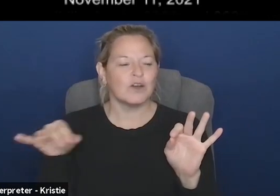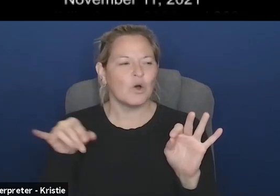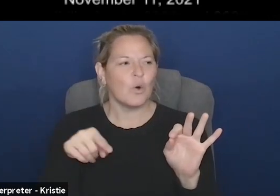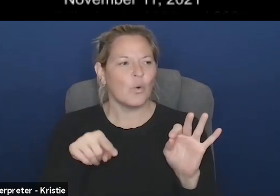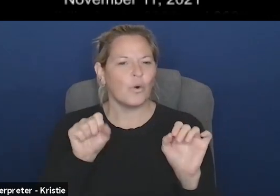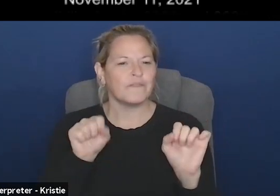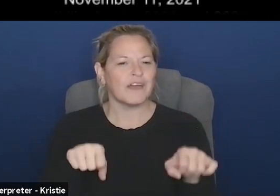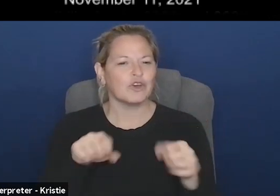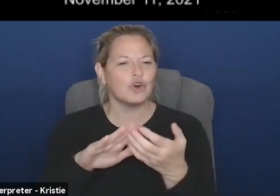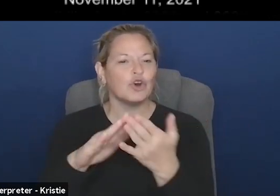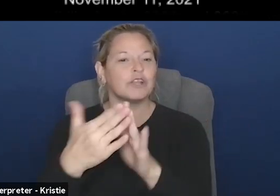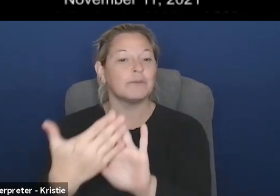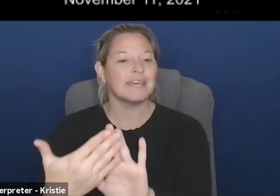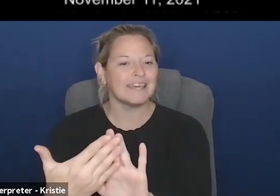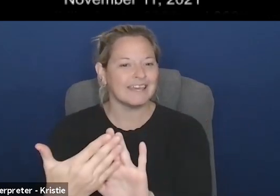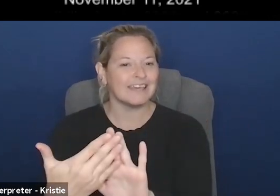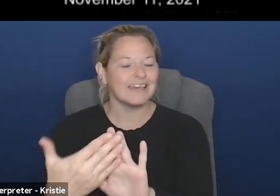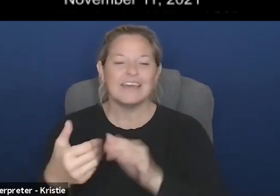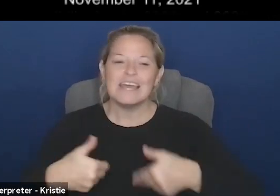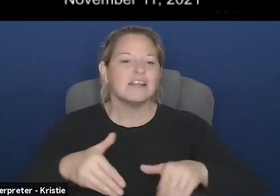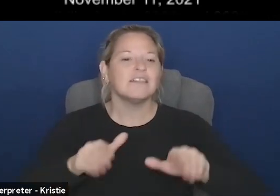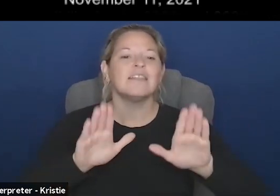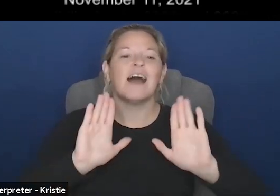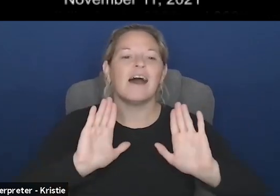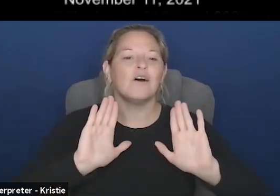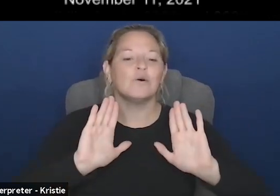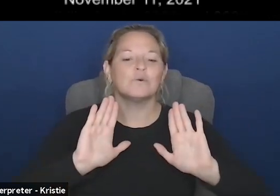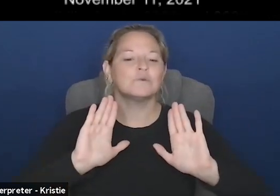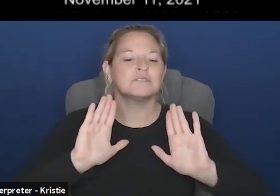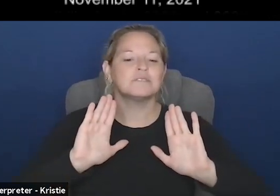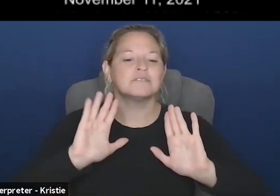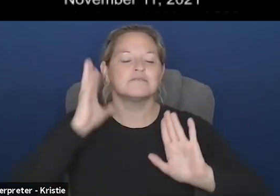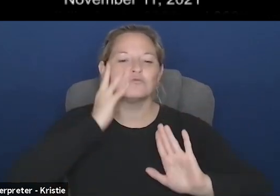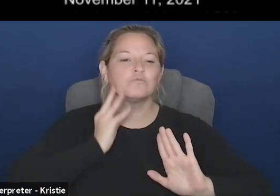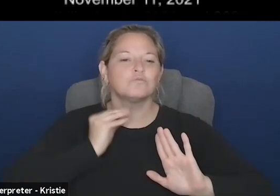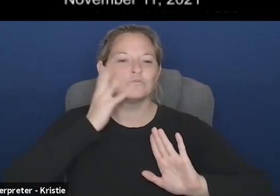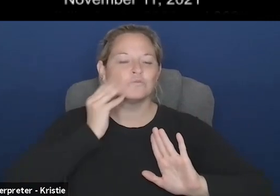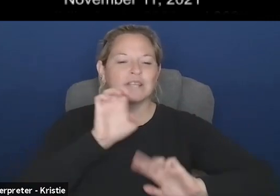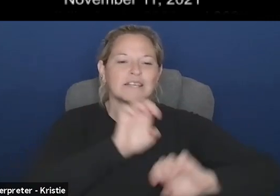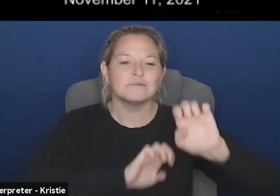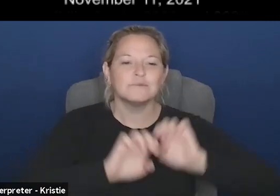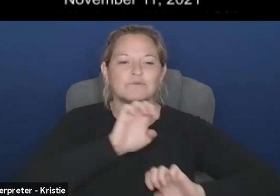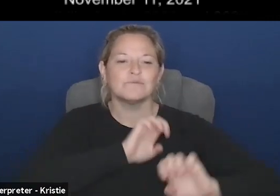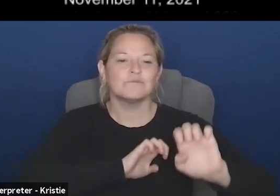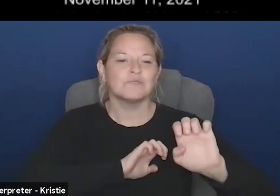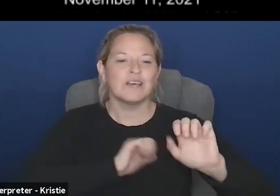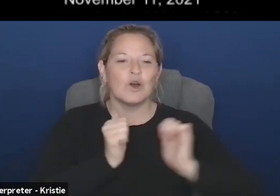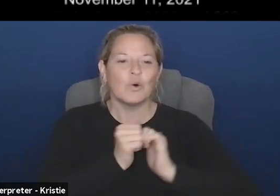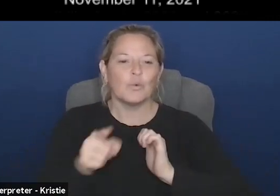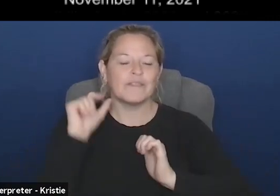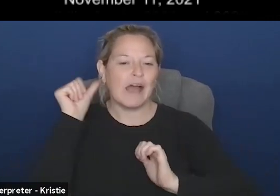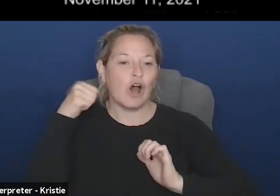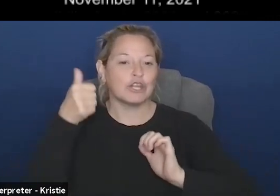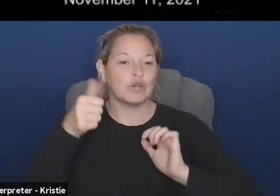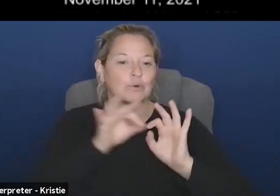allows experimentation with audio description, and it allows feedback about audio description. So these are the kinds of